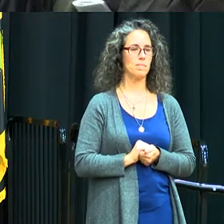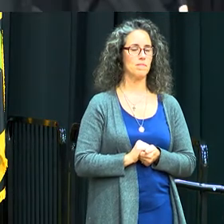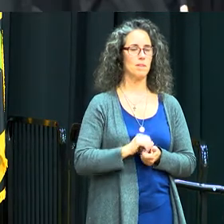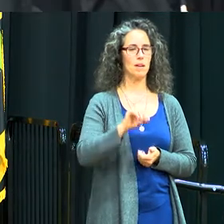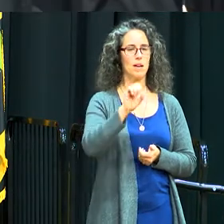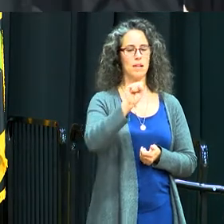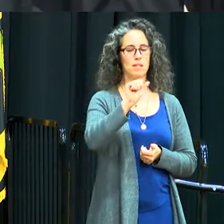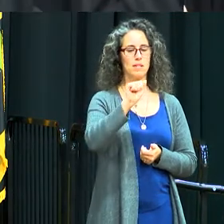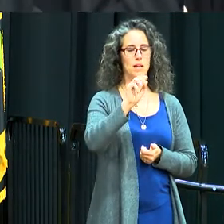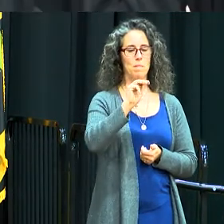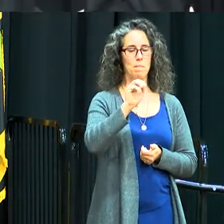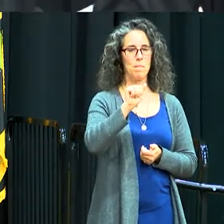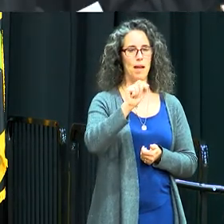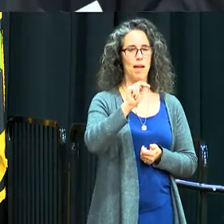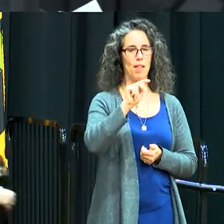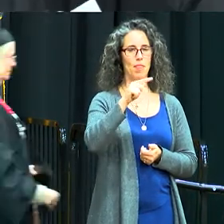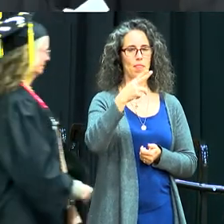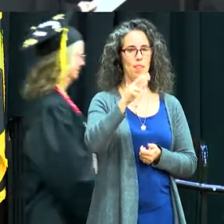Samantha Jo Sims.